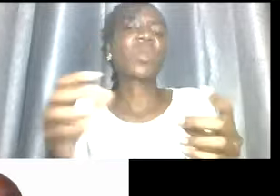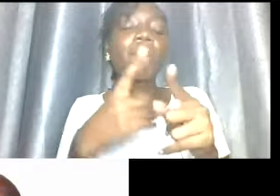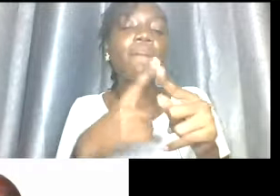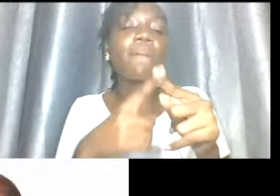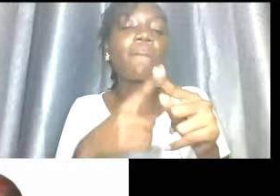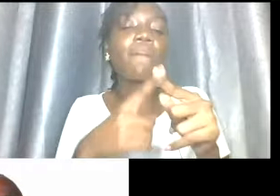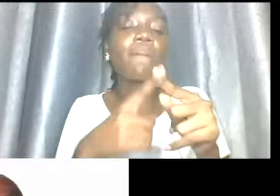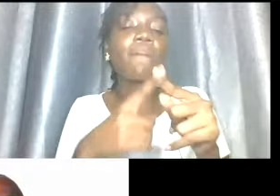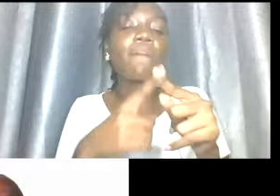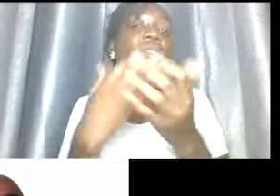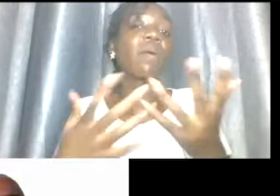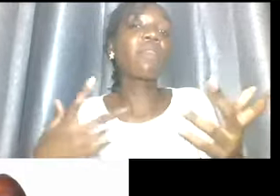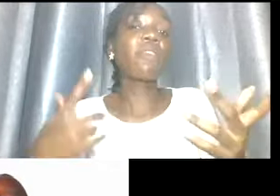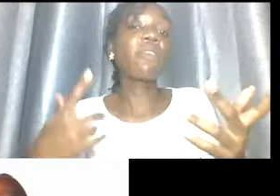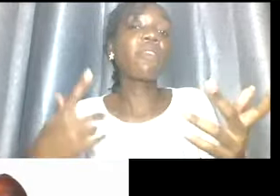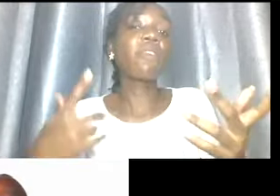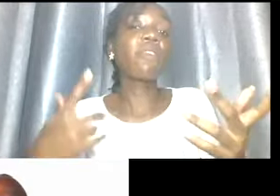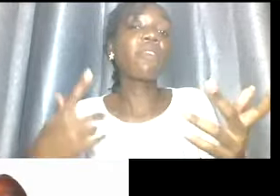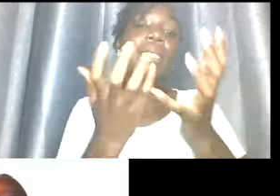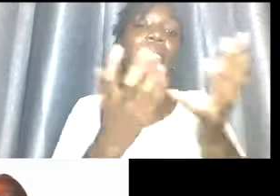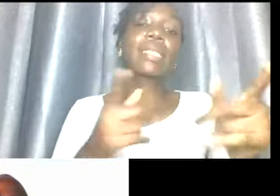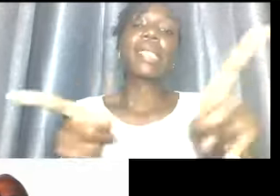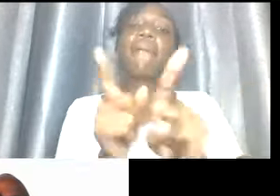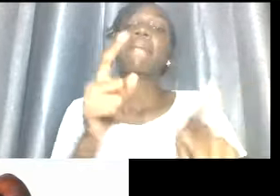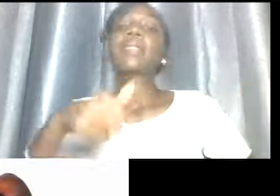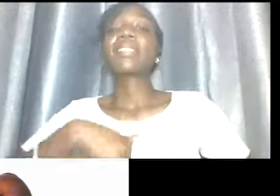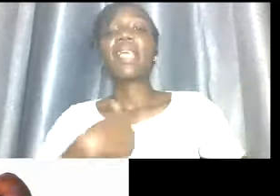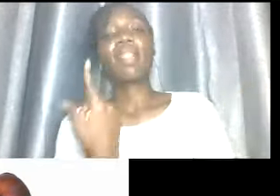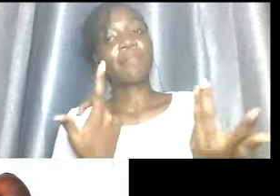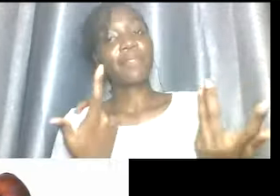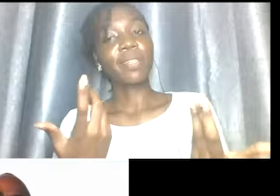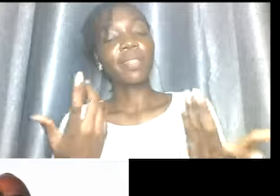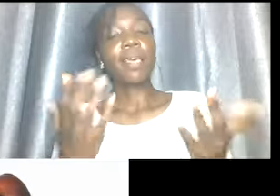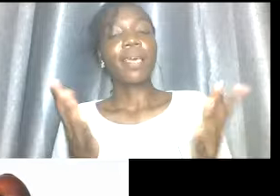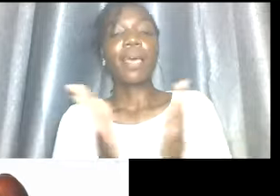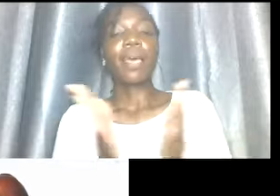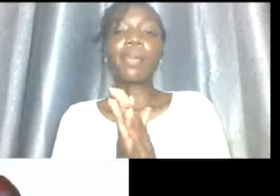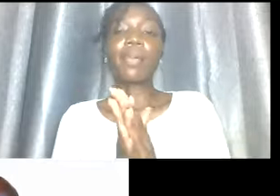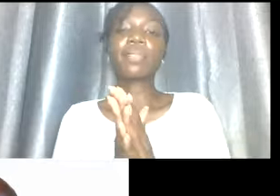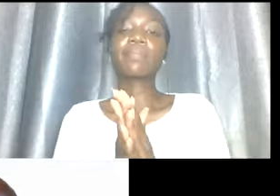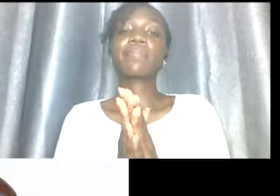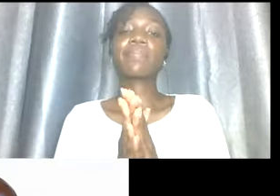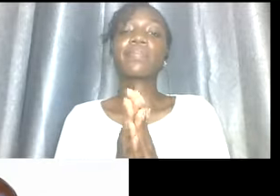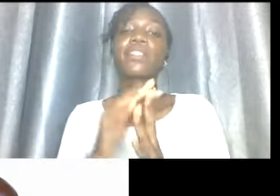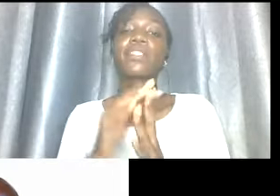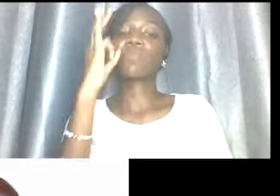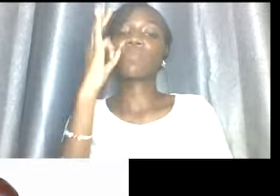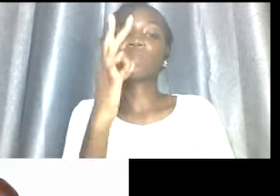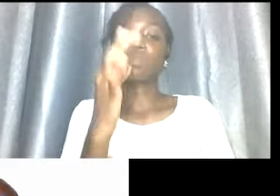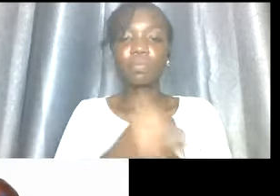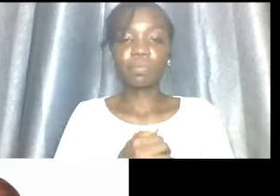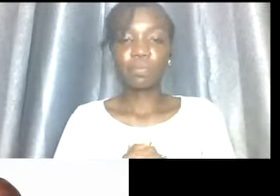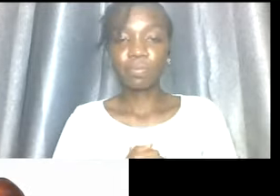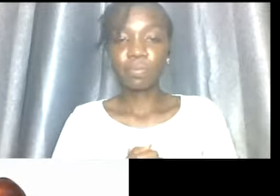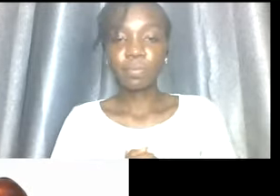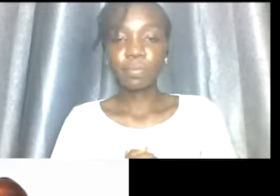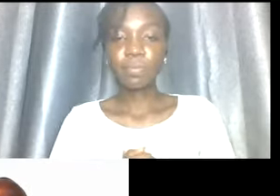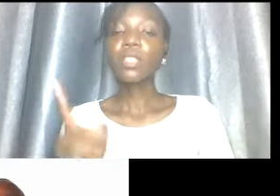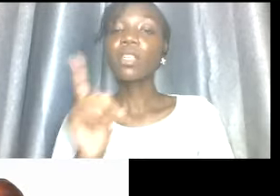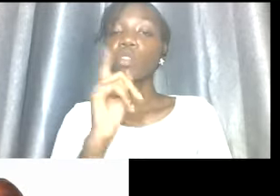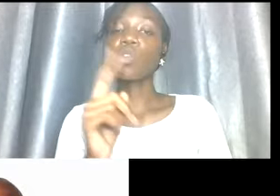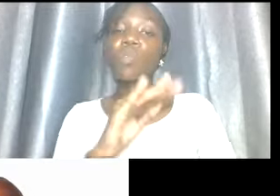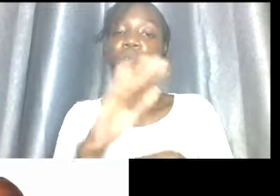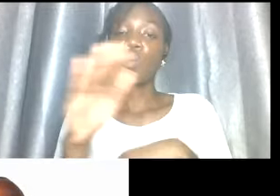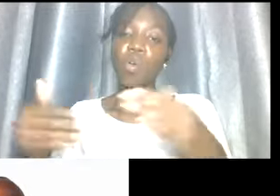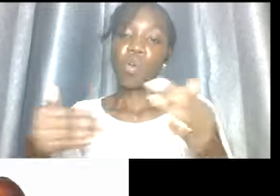business as a platform to better myself and set me up for the future. So every rung